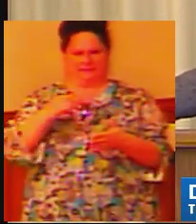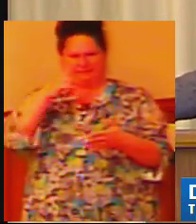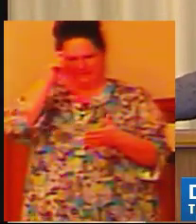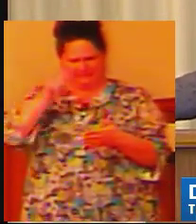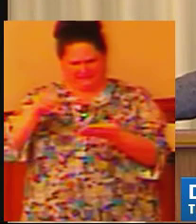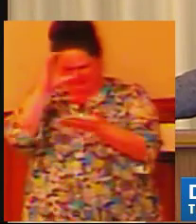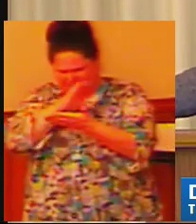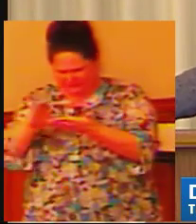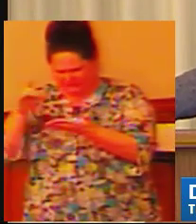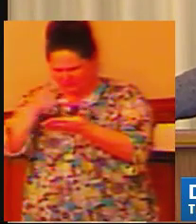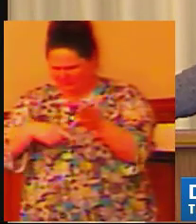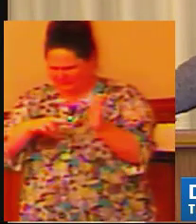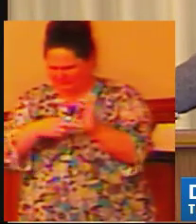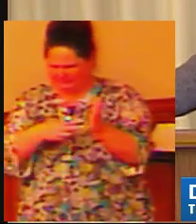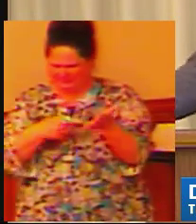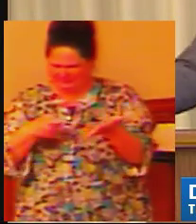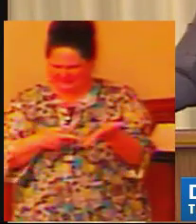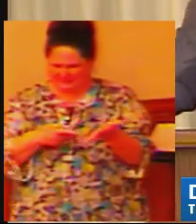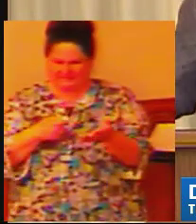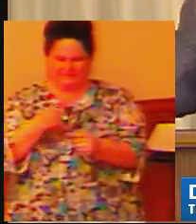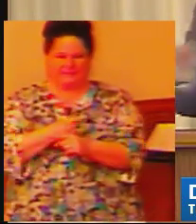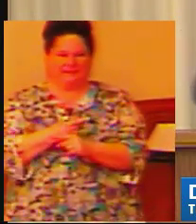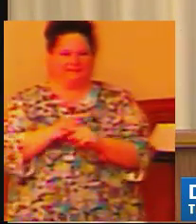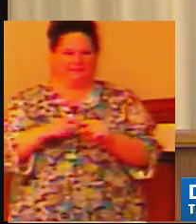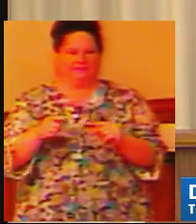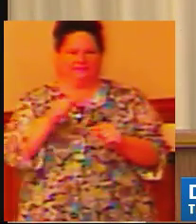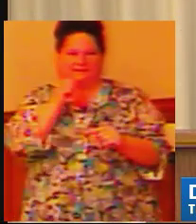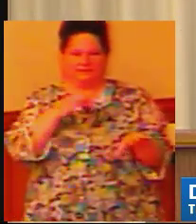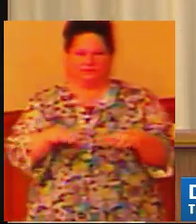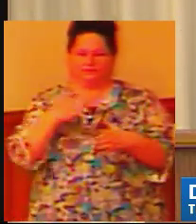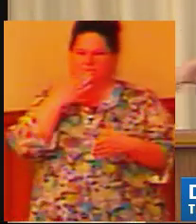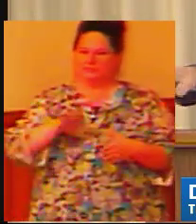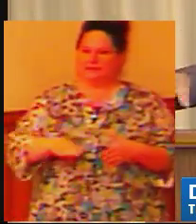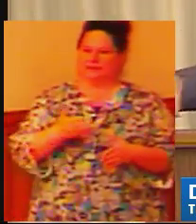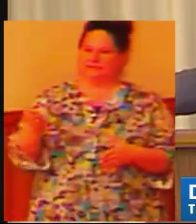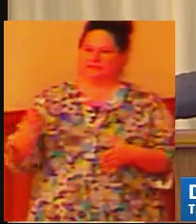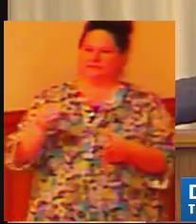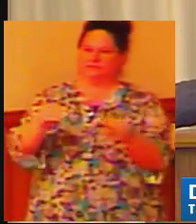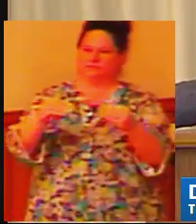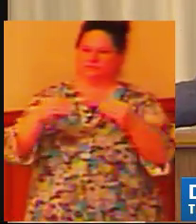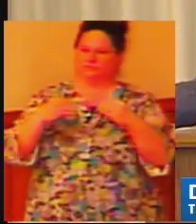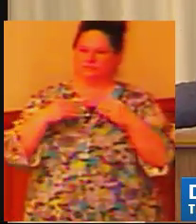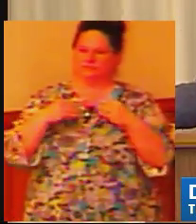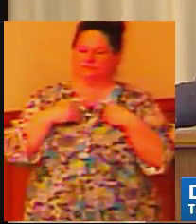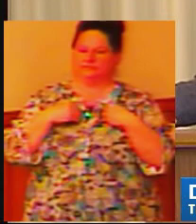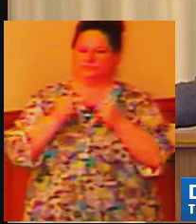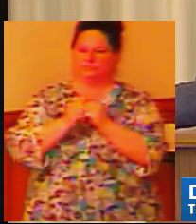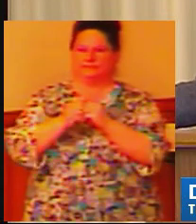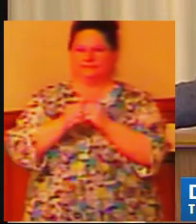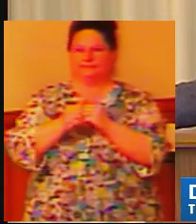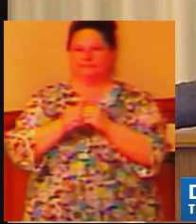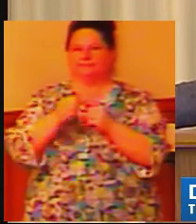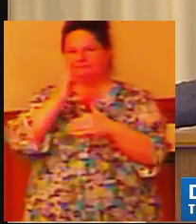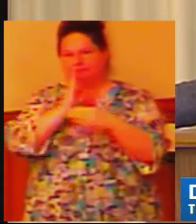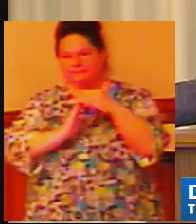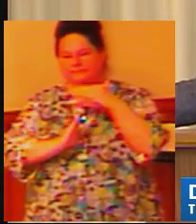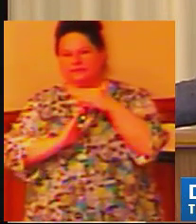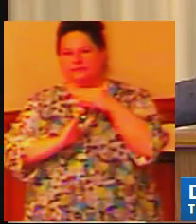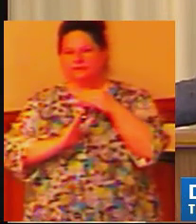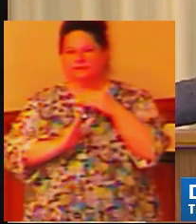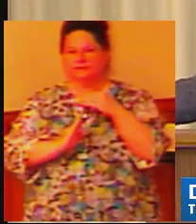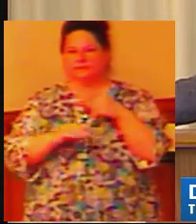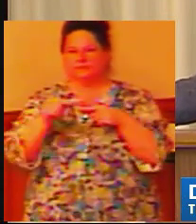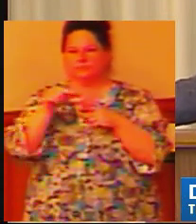What does that mean, right? Anyways, don't do bad things. And receive with meekness the